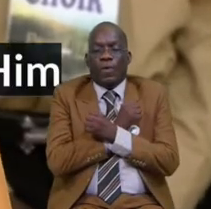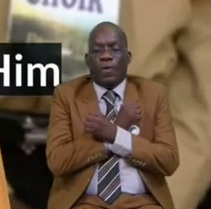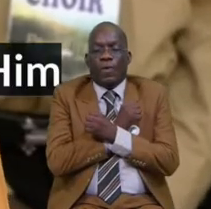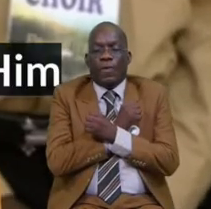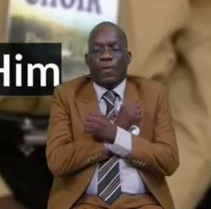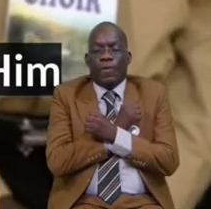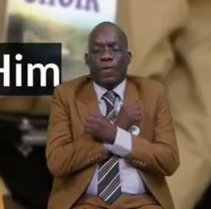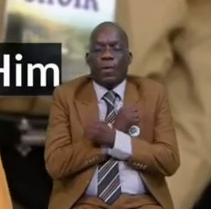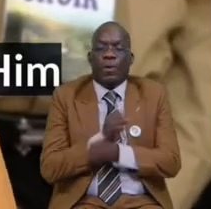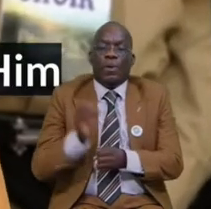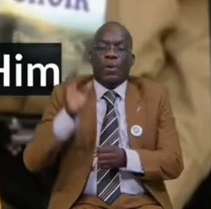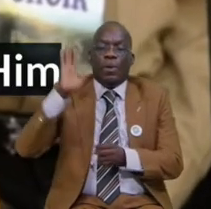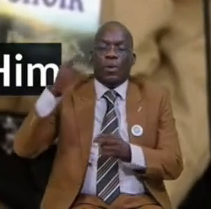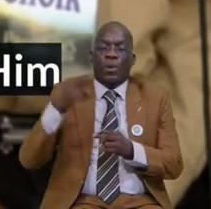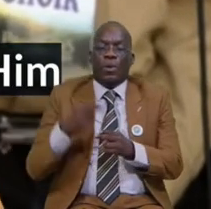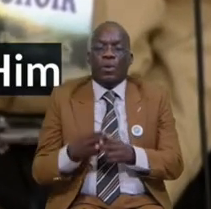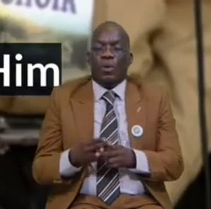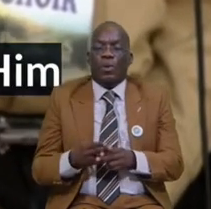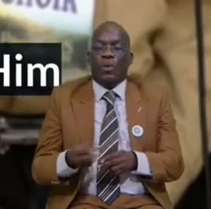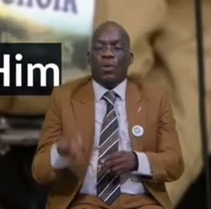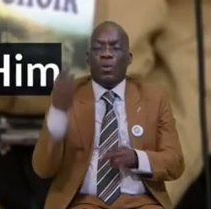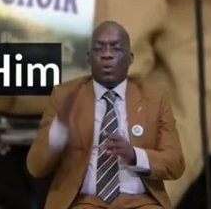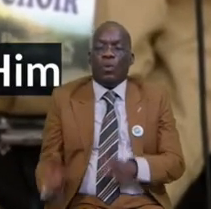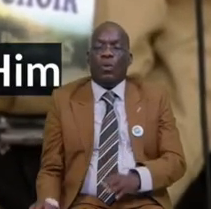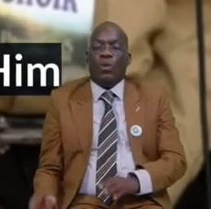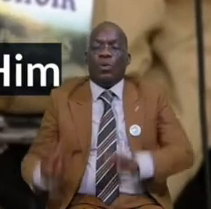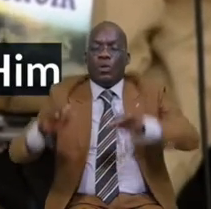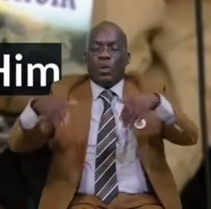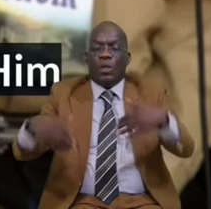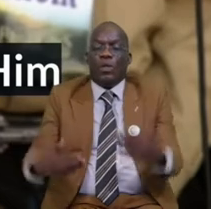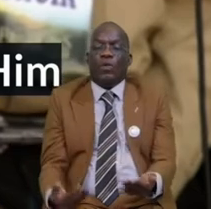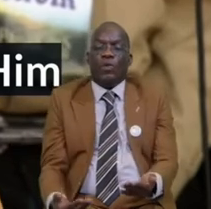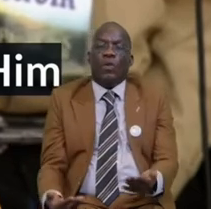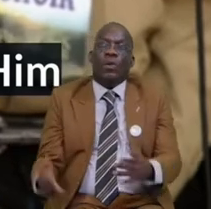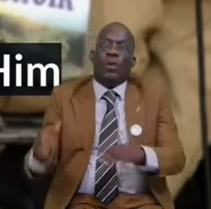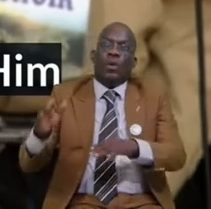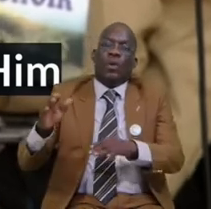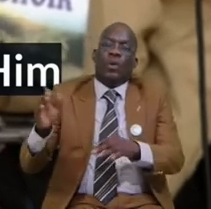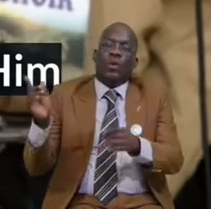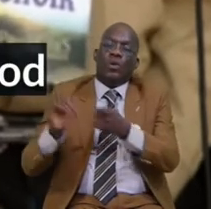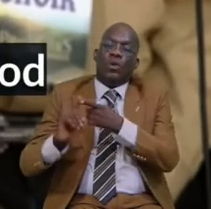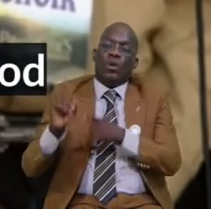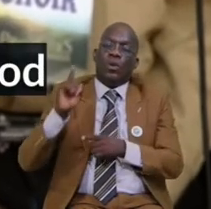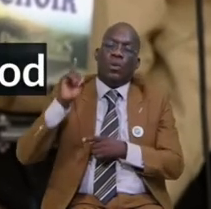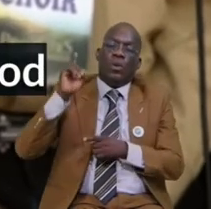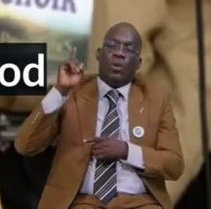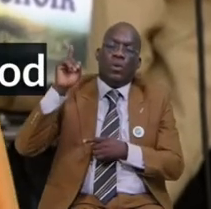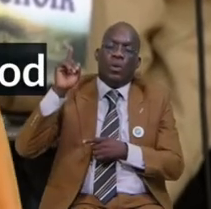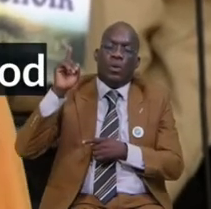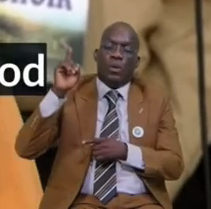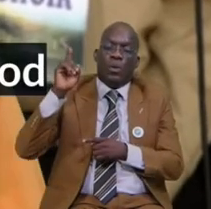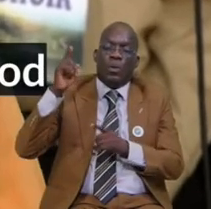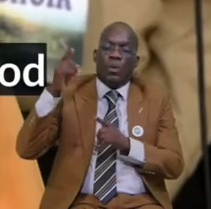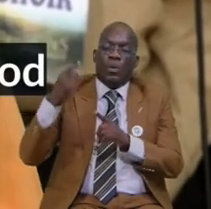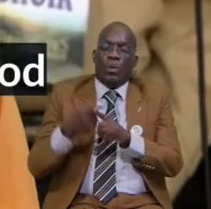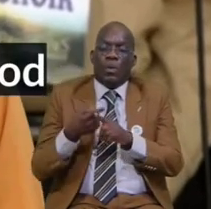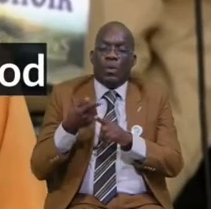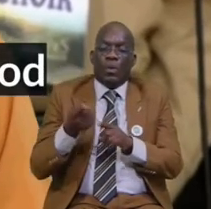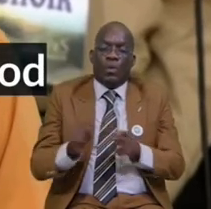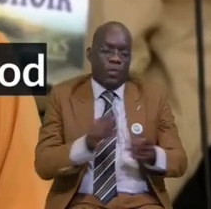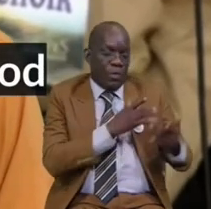love. His name was bestowed upon him from the